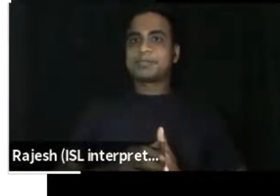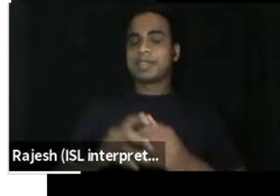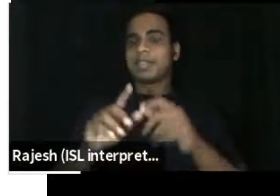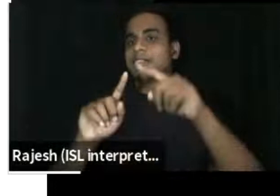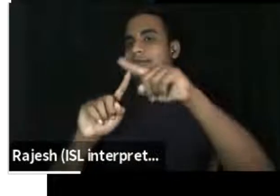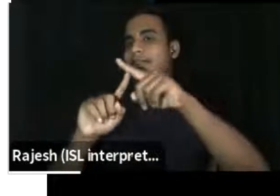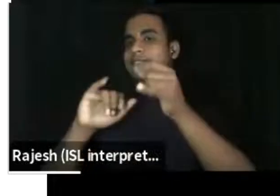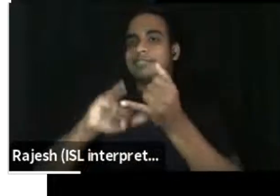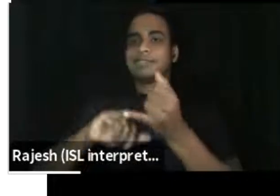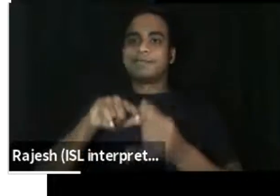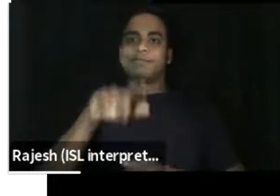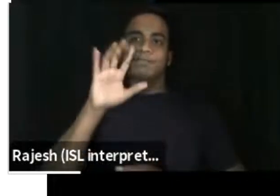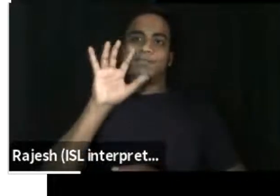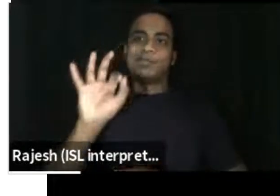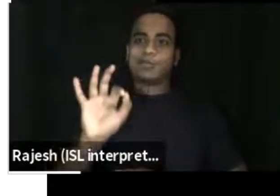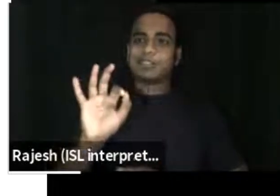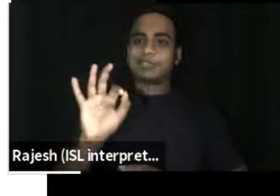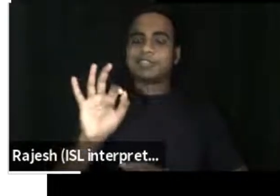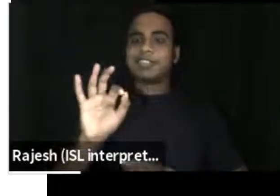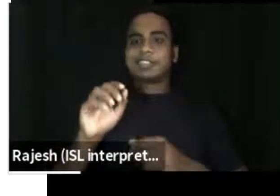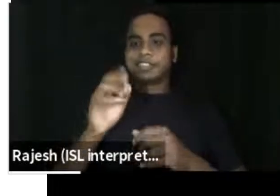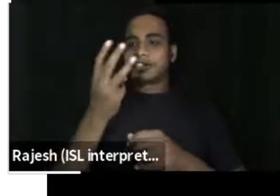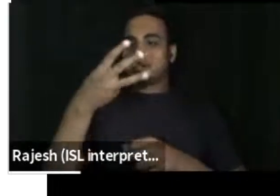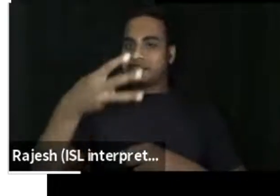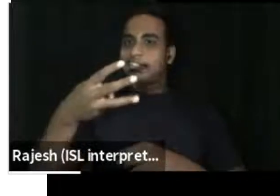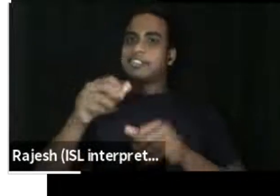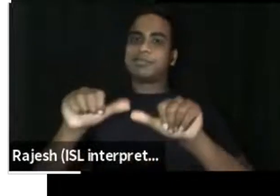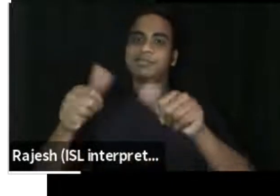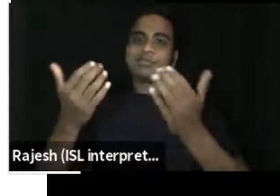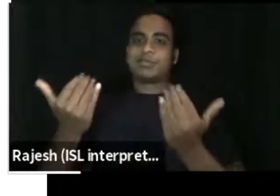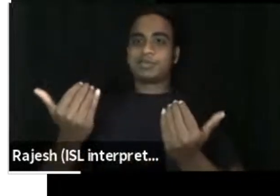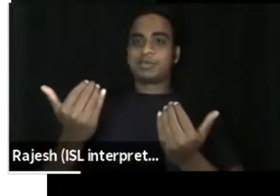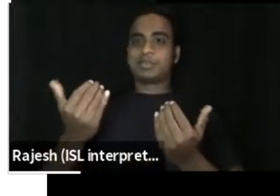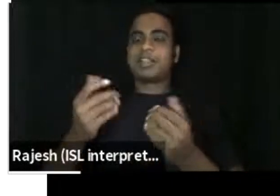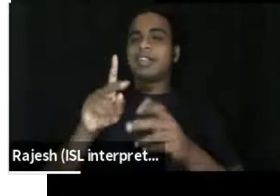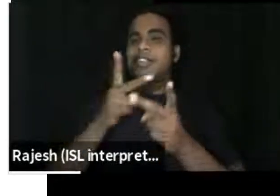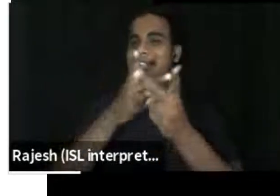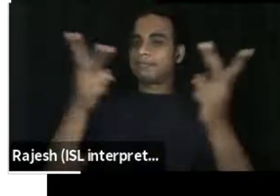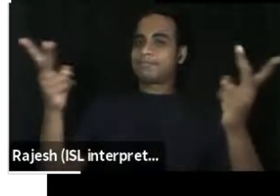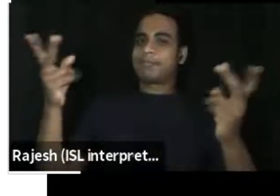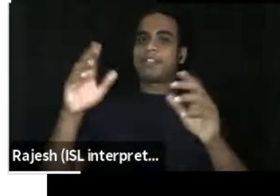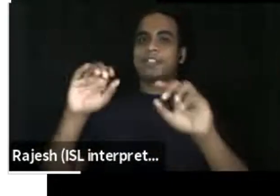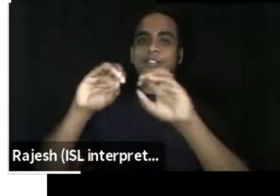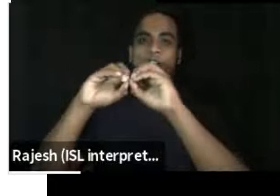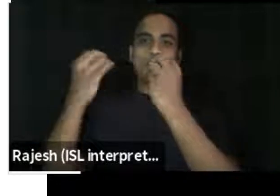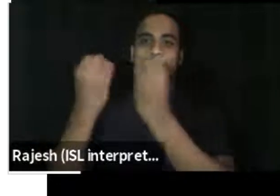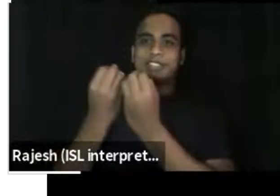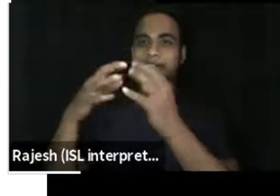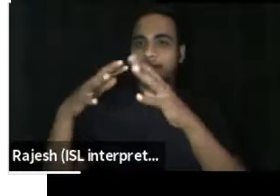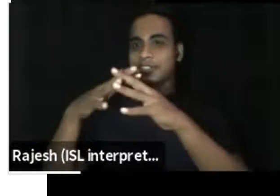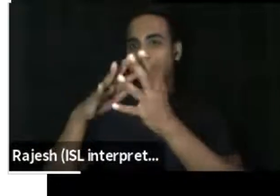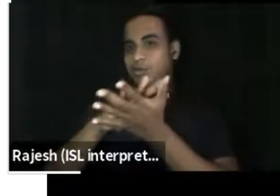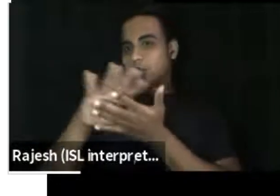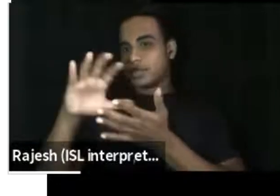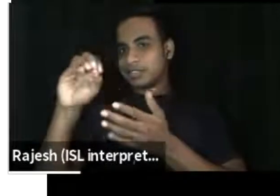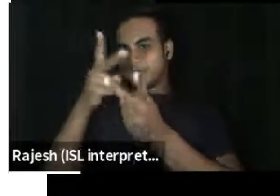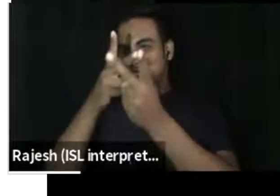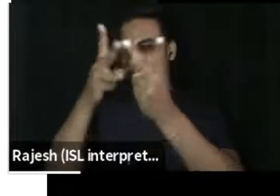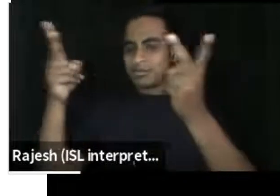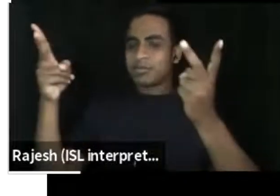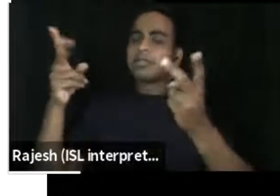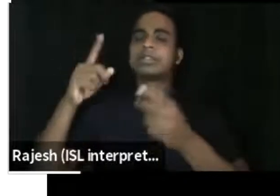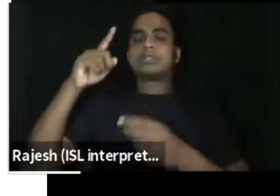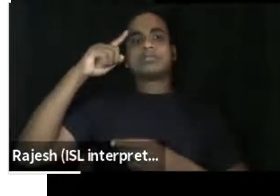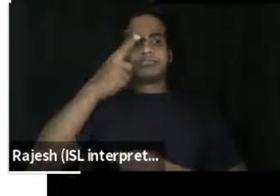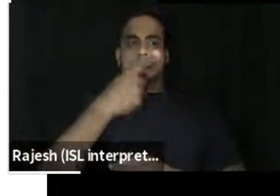And so different agencies, as you can see, has been endorsing this sort of task